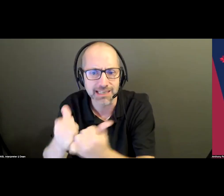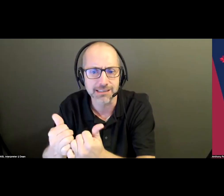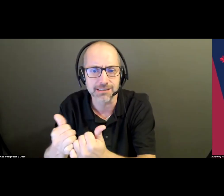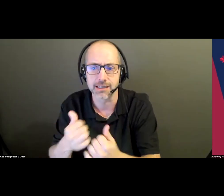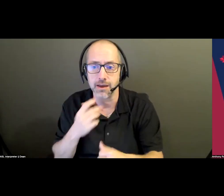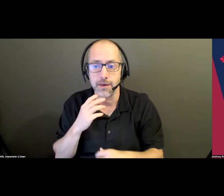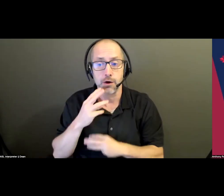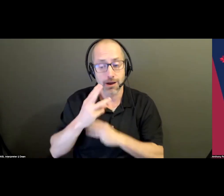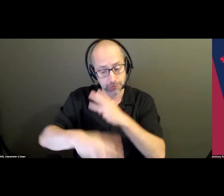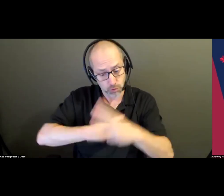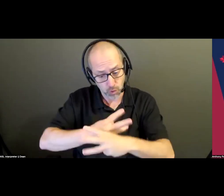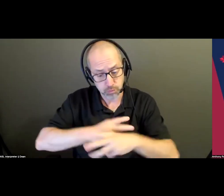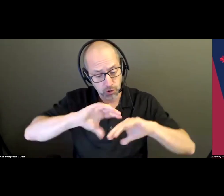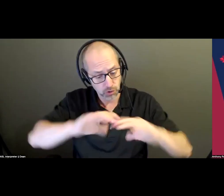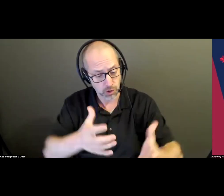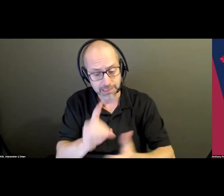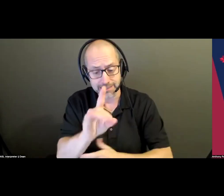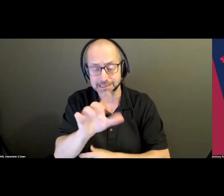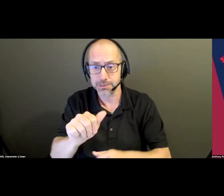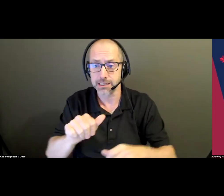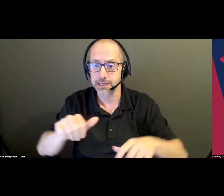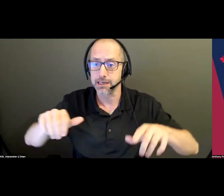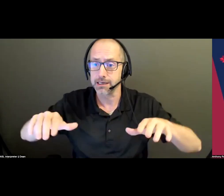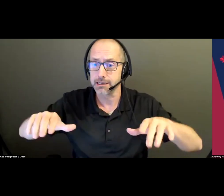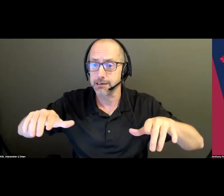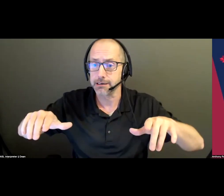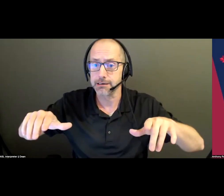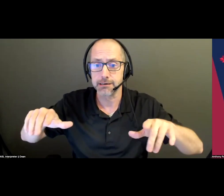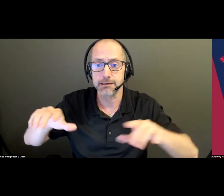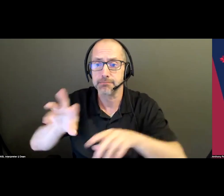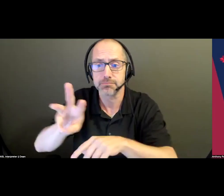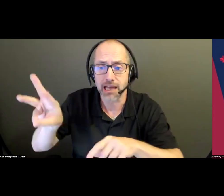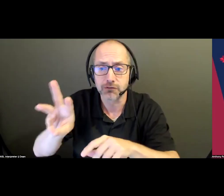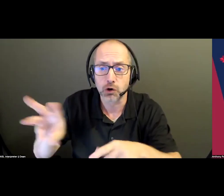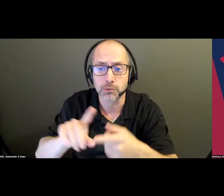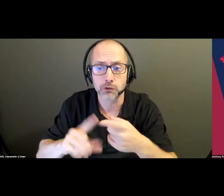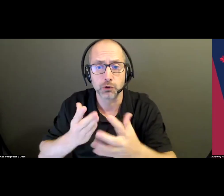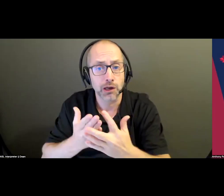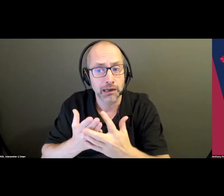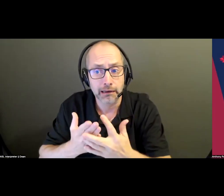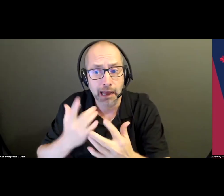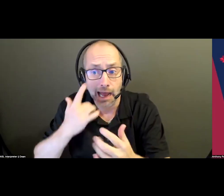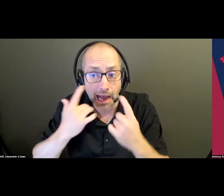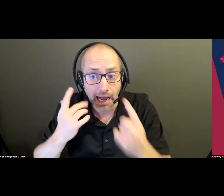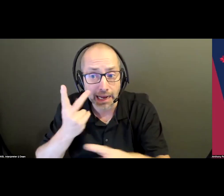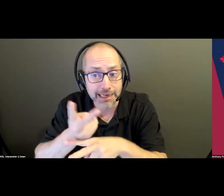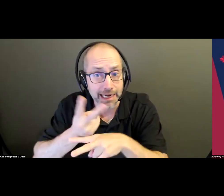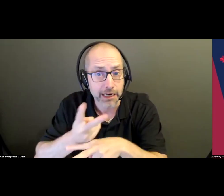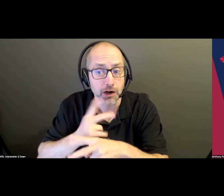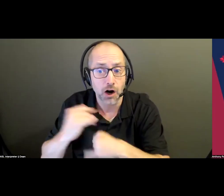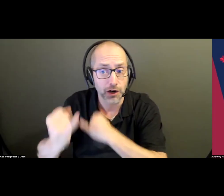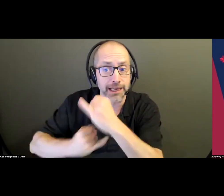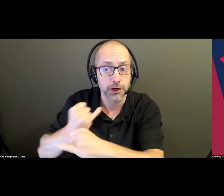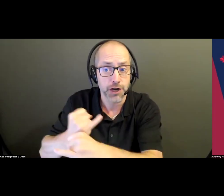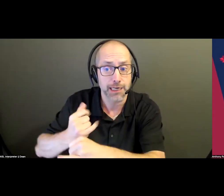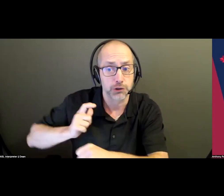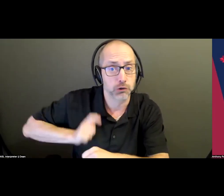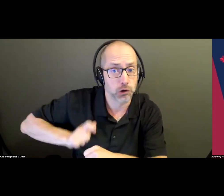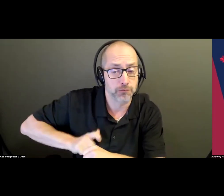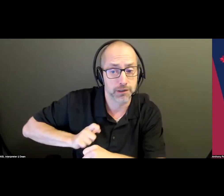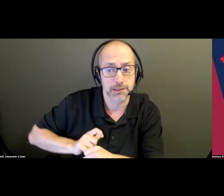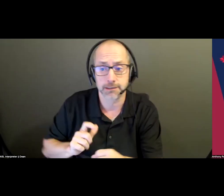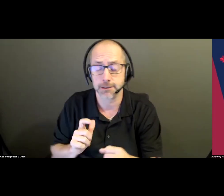visibility platforms through our iCare, our International Innovation Conference. And beyond the